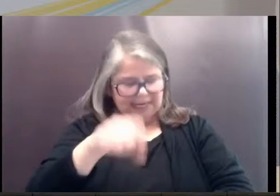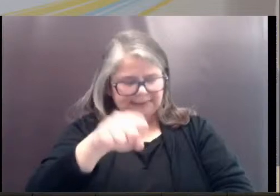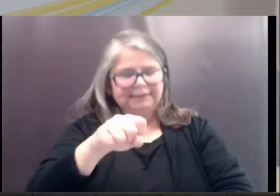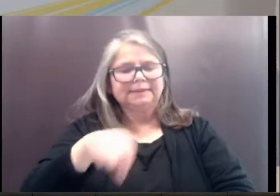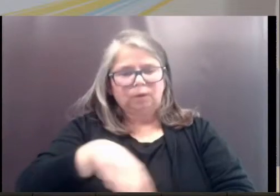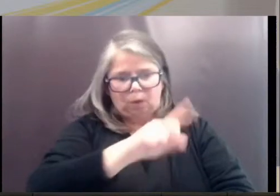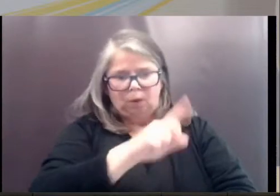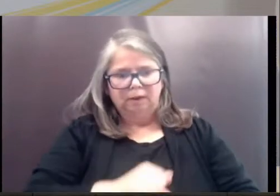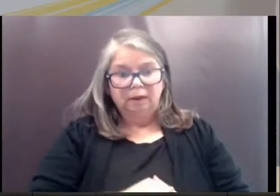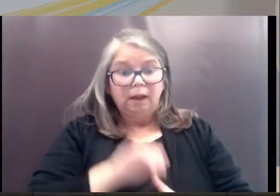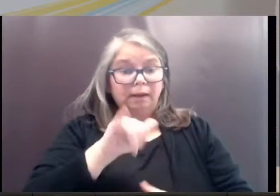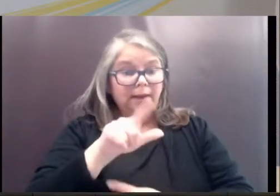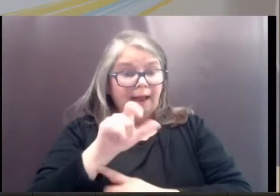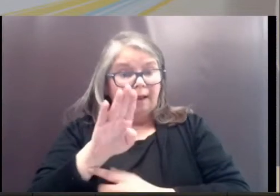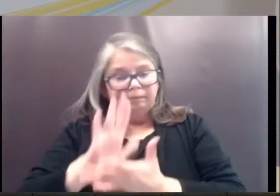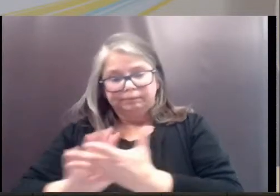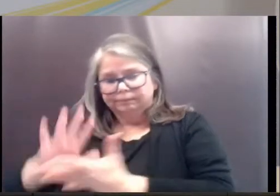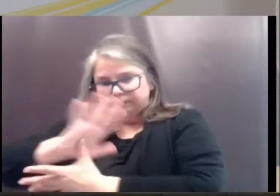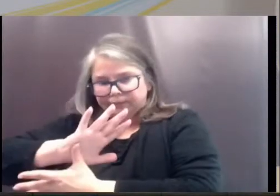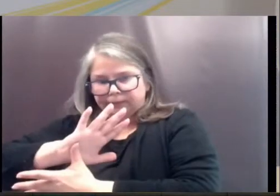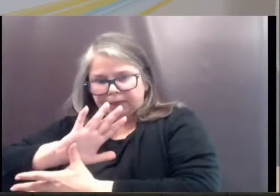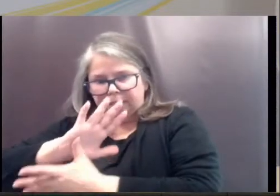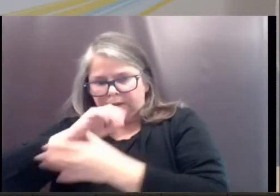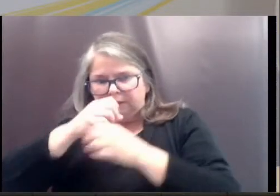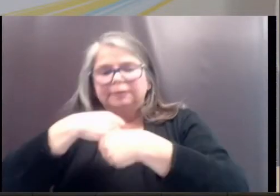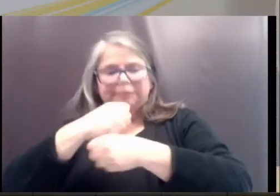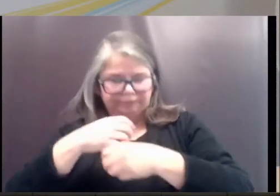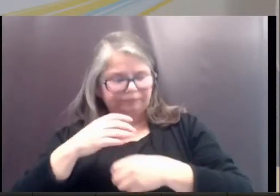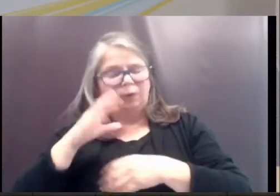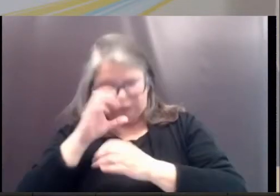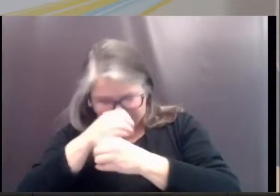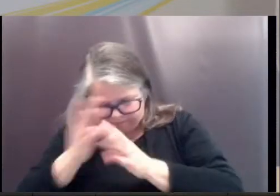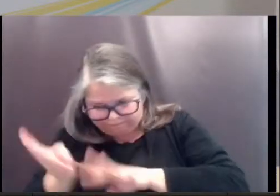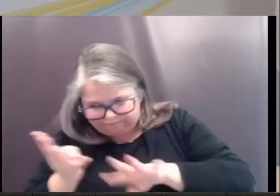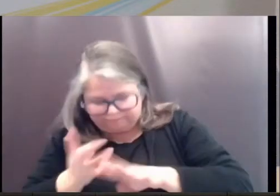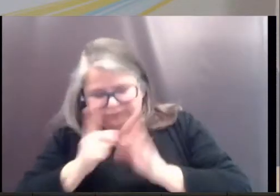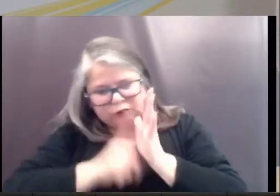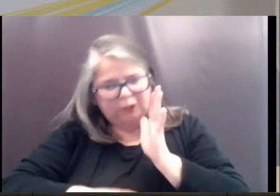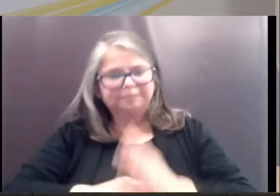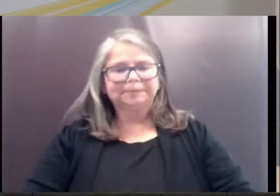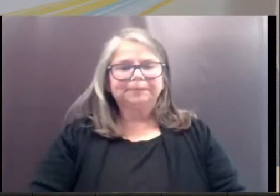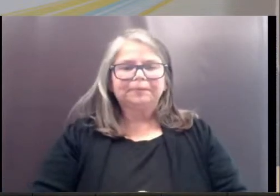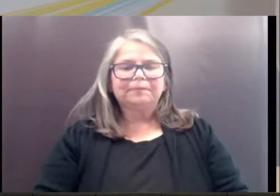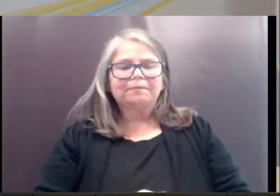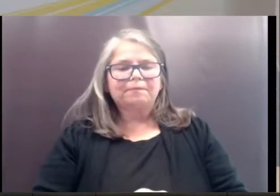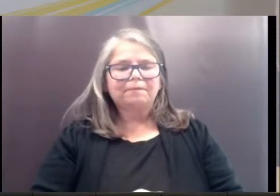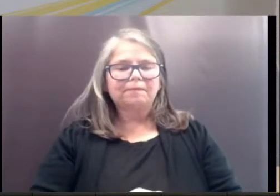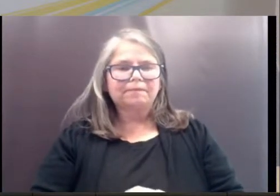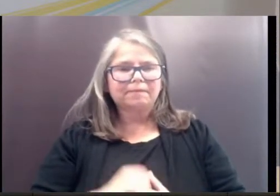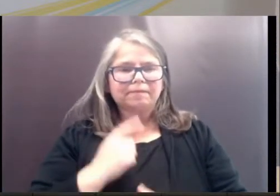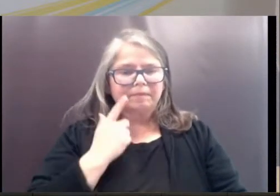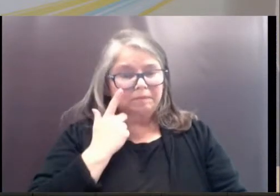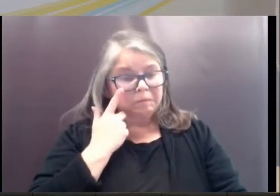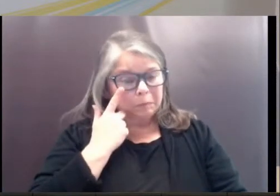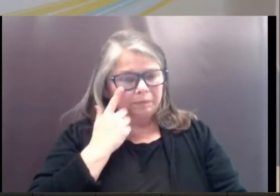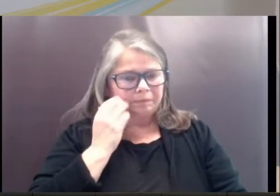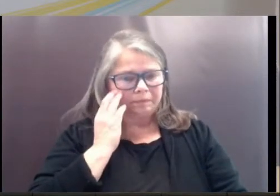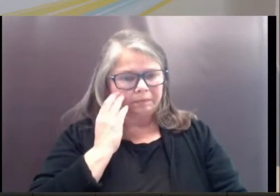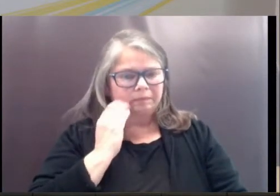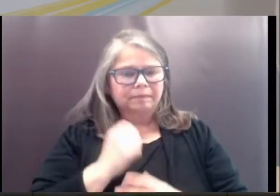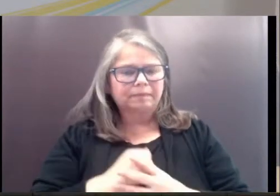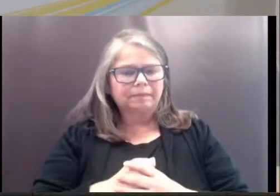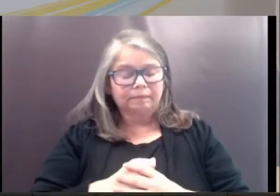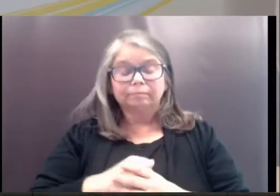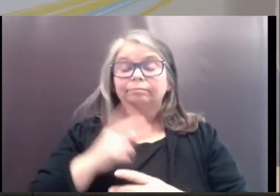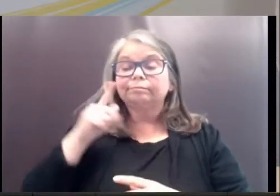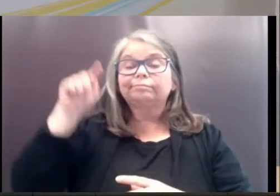are run as a priority. So I think you saw in Halifax, they did and have